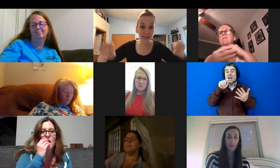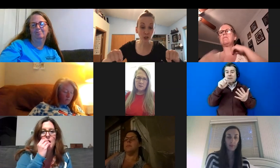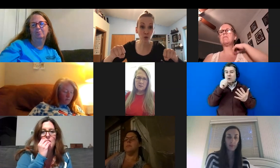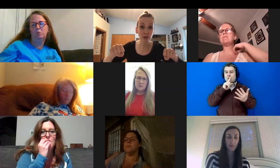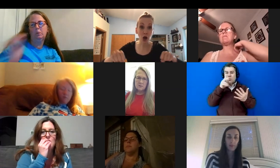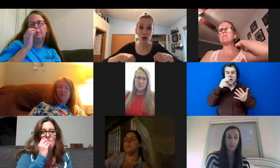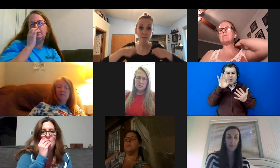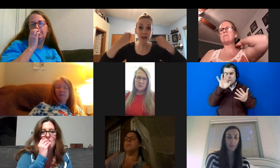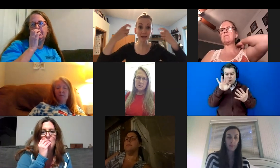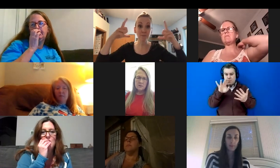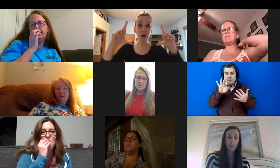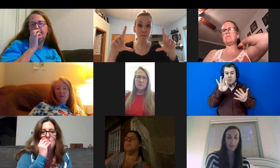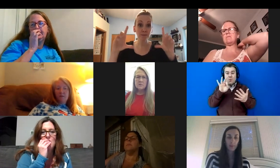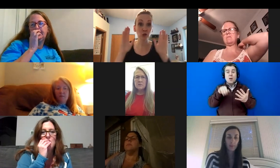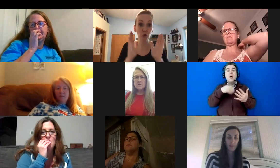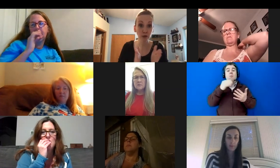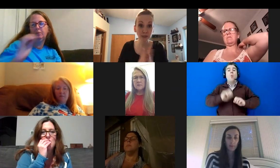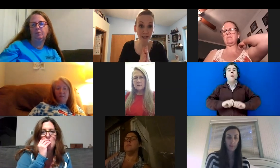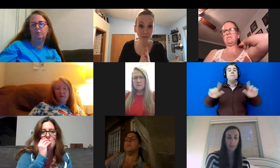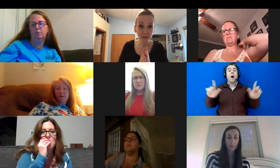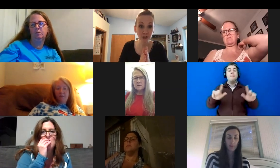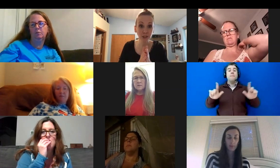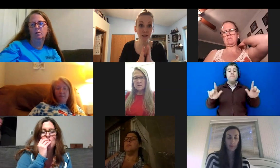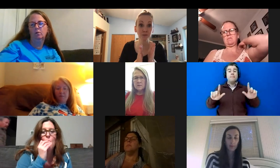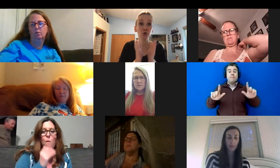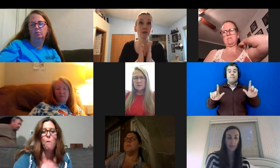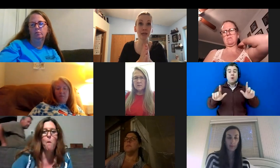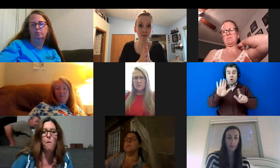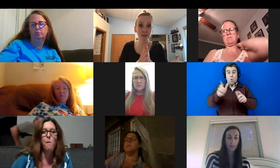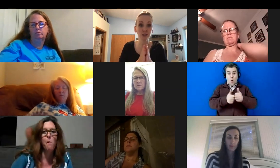next, and it is going to automatically pop up your text message